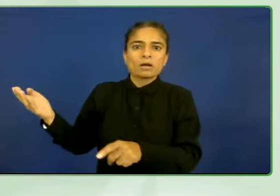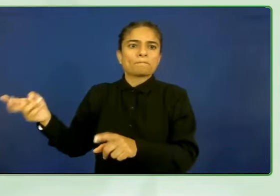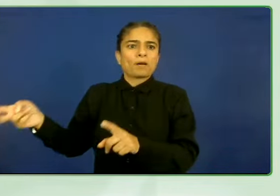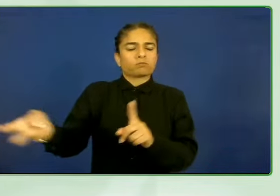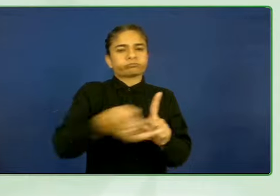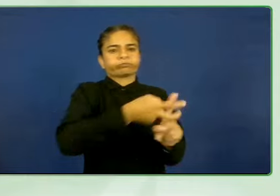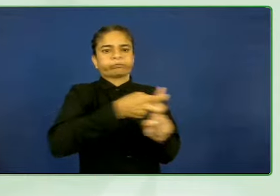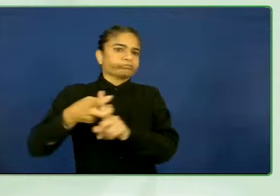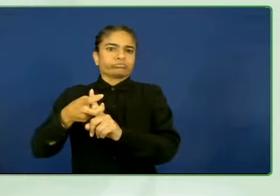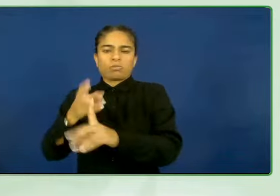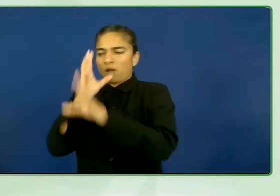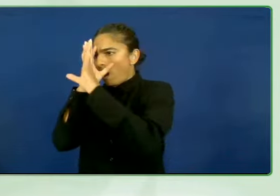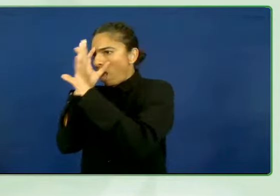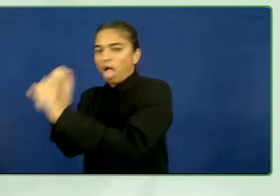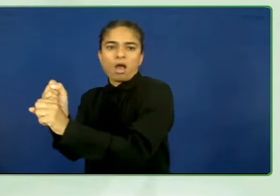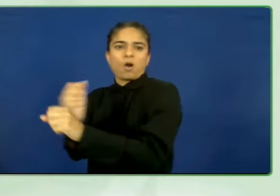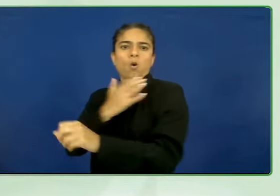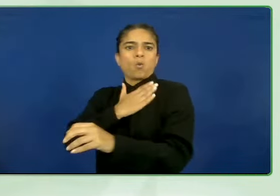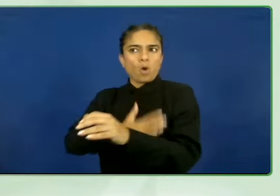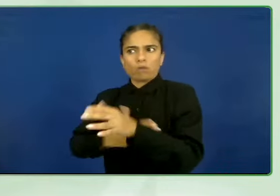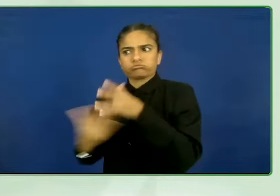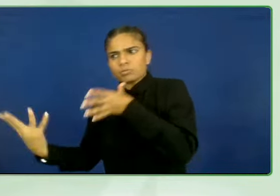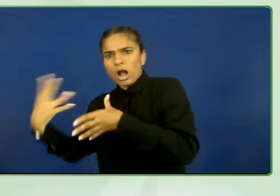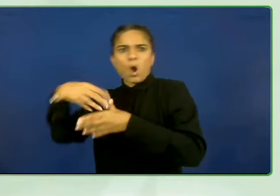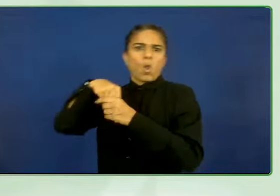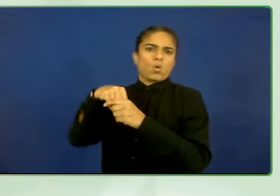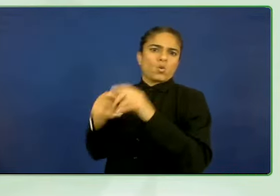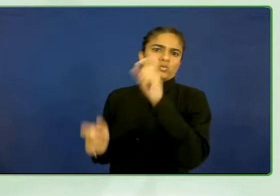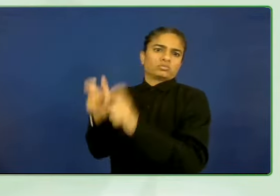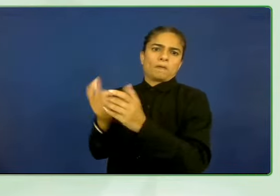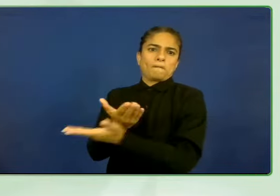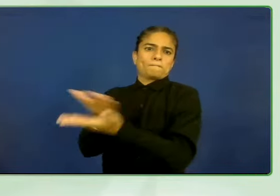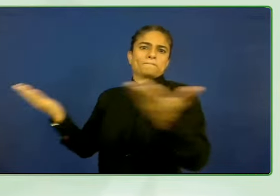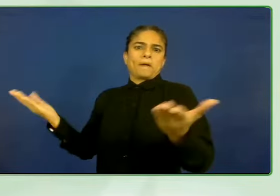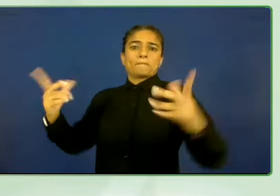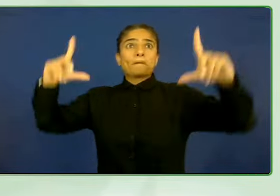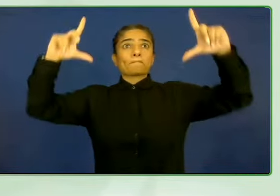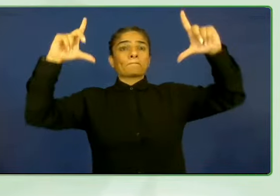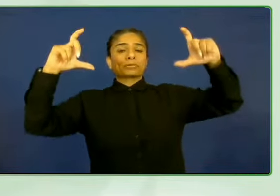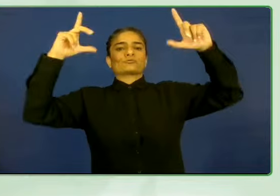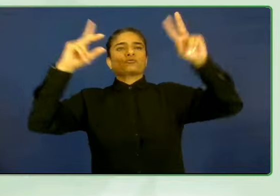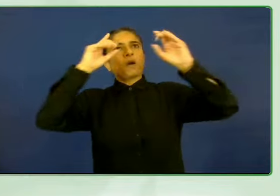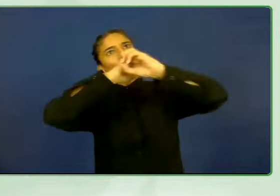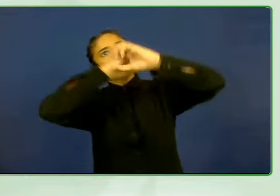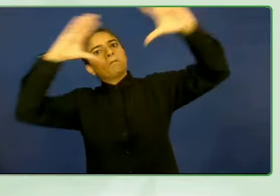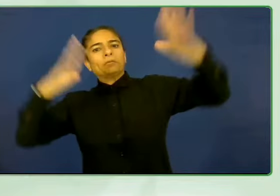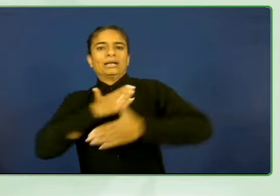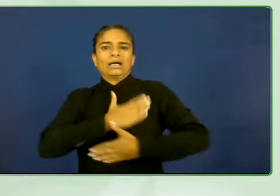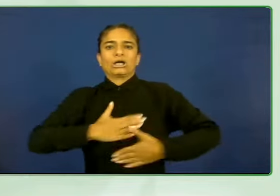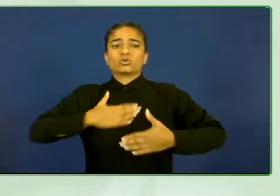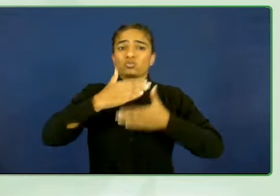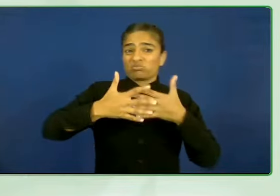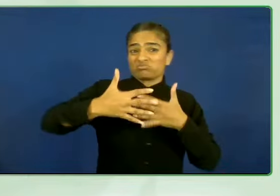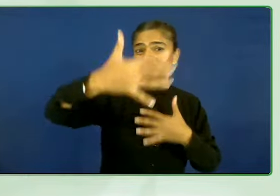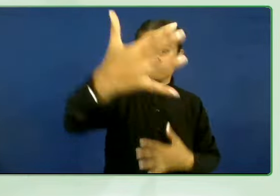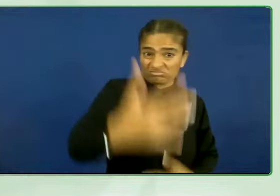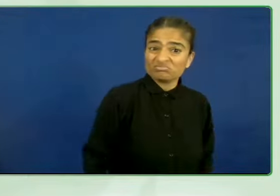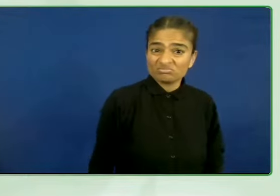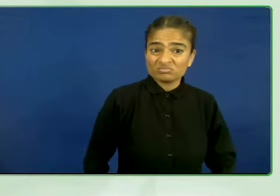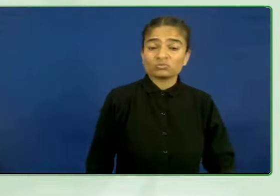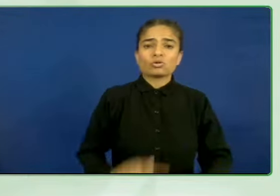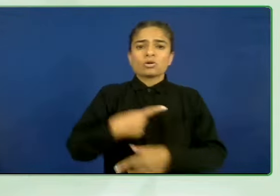include everyone to see pictures in the future. Yes, should be an integral part of any production, that also to think